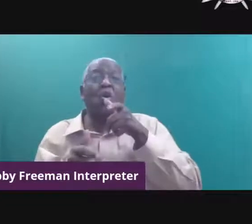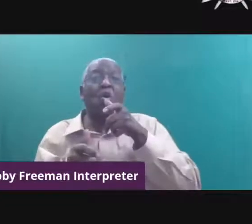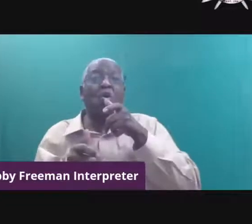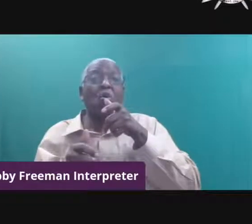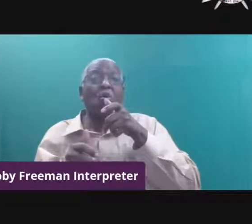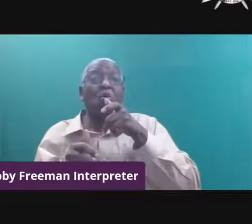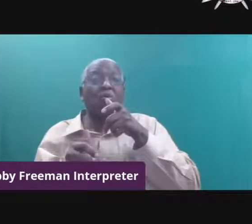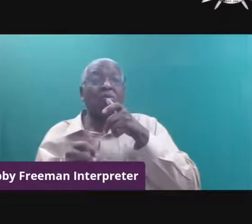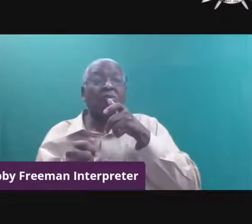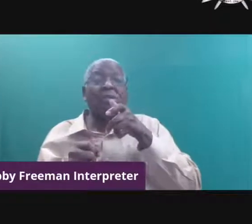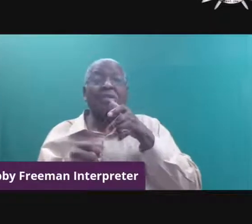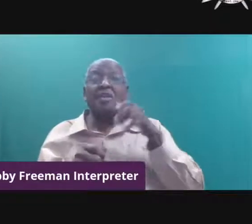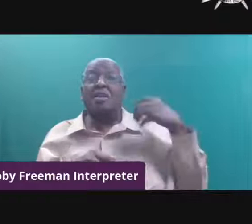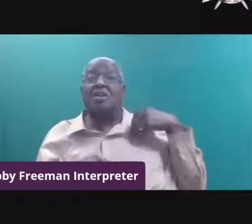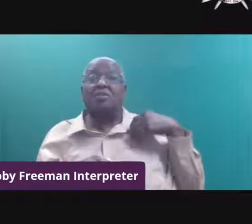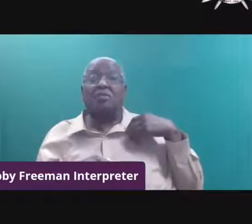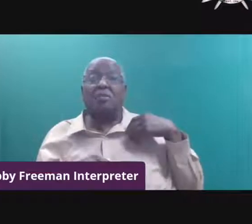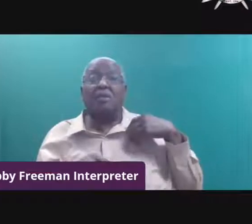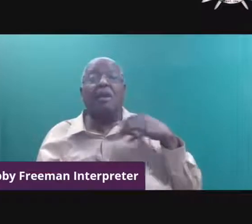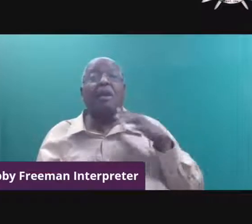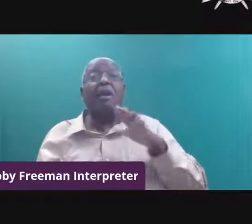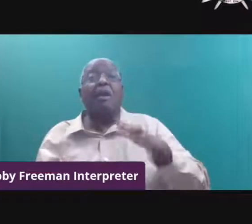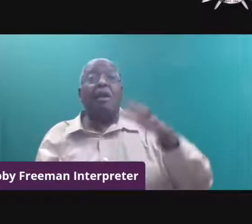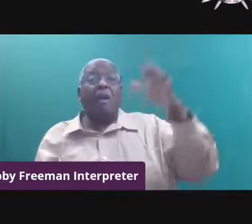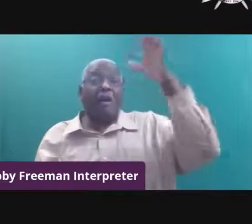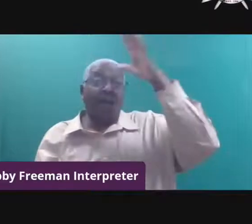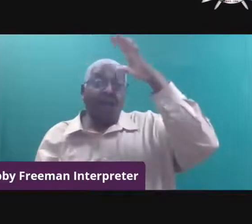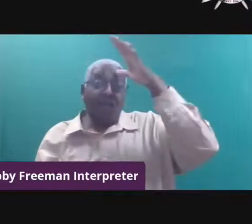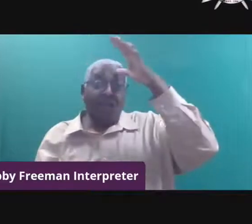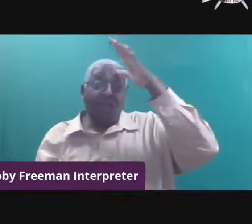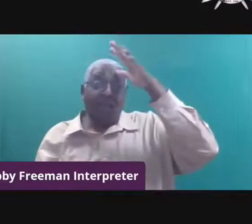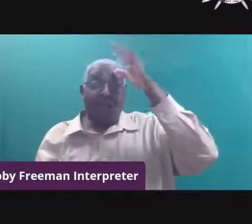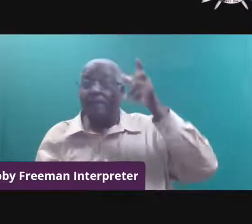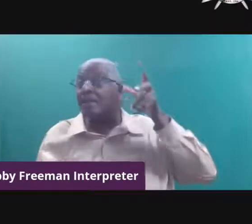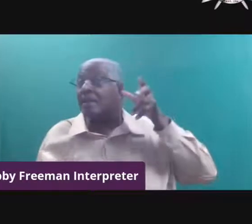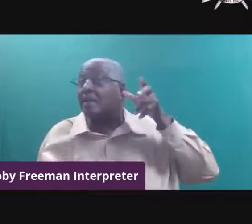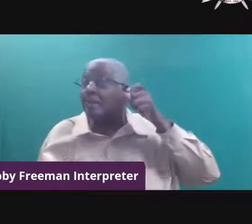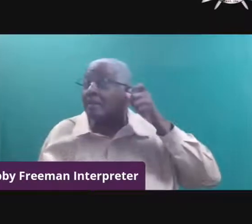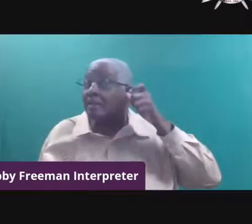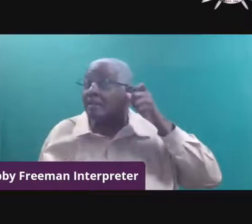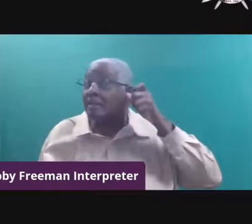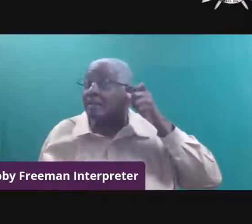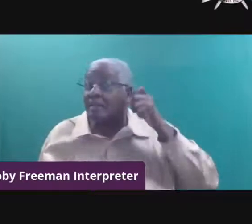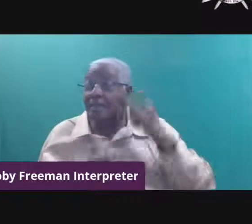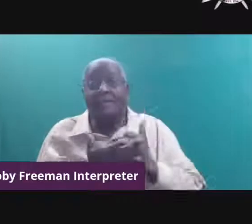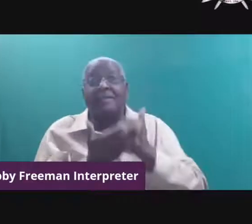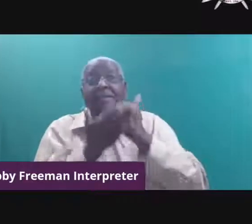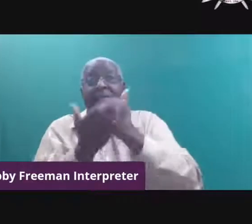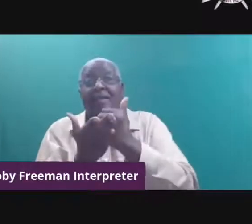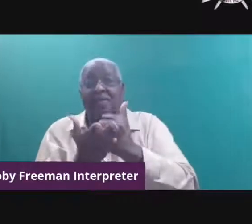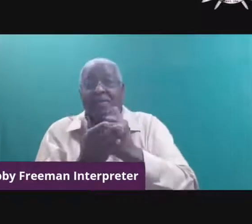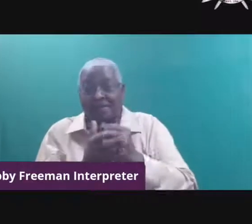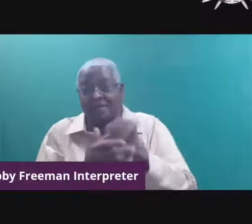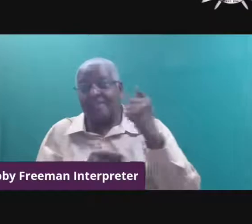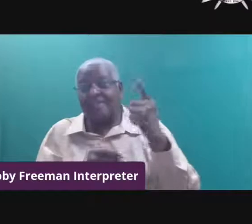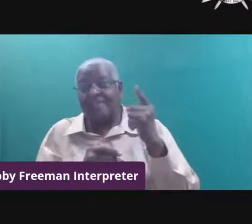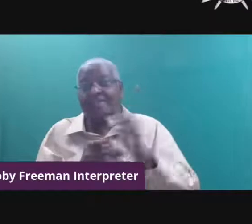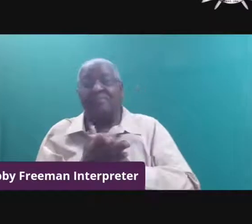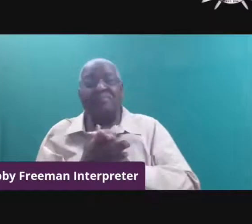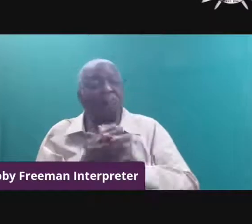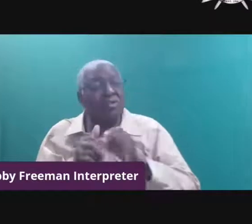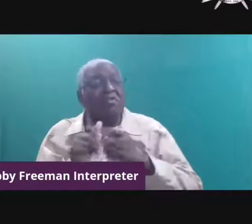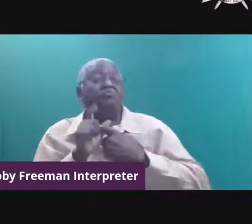voice in her ear. Recorded voice ran her through the track, that the course that she was